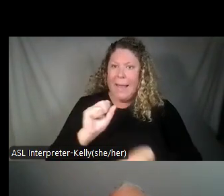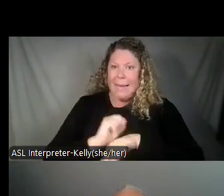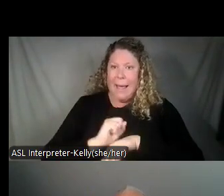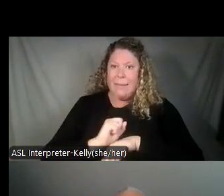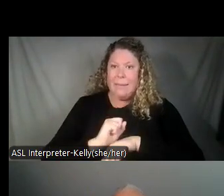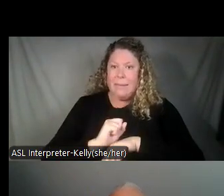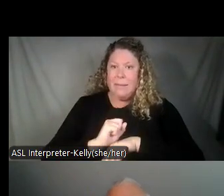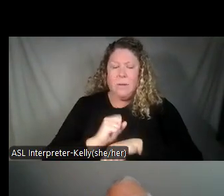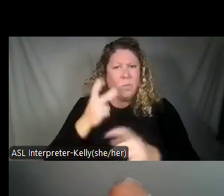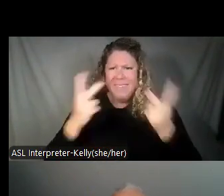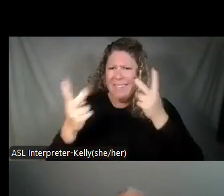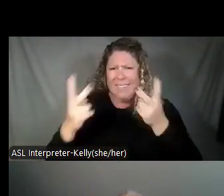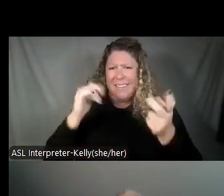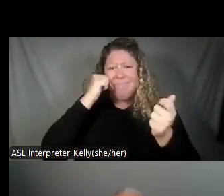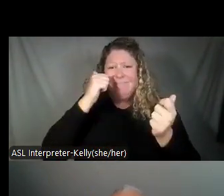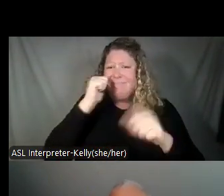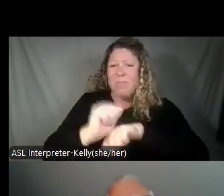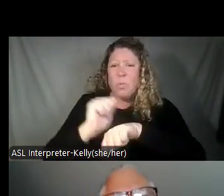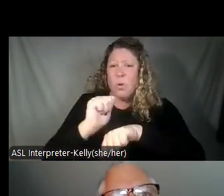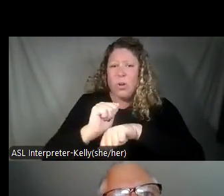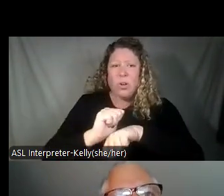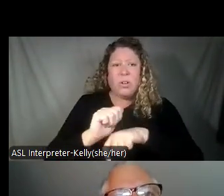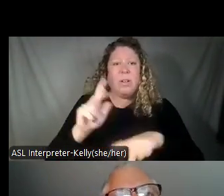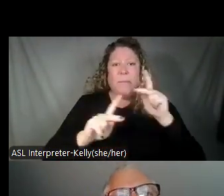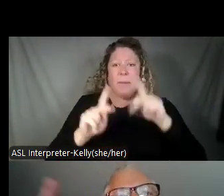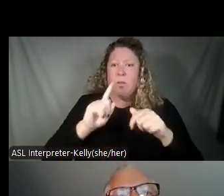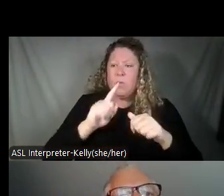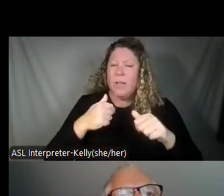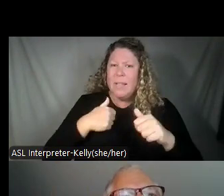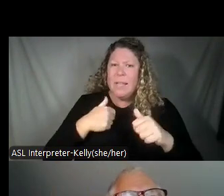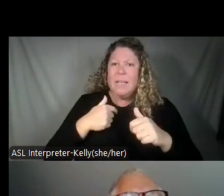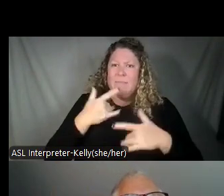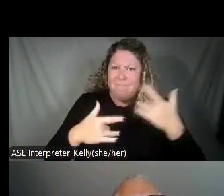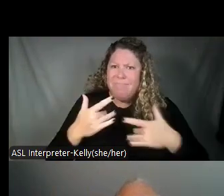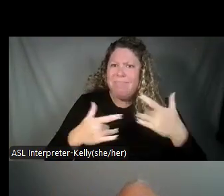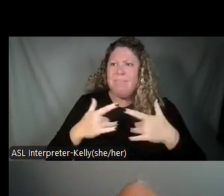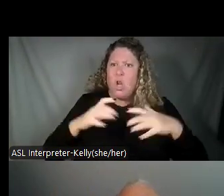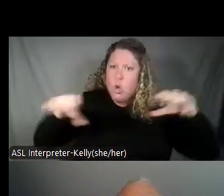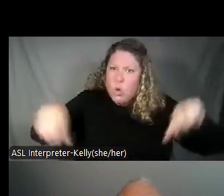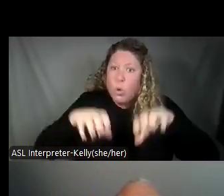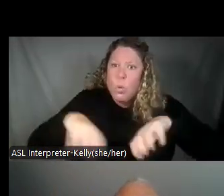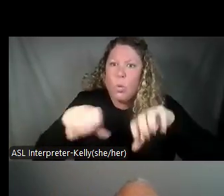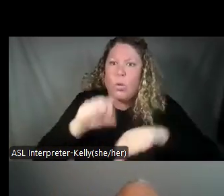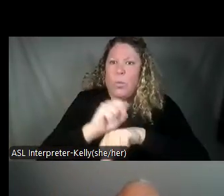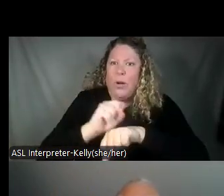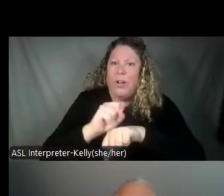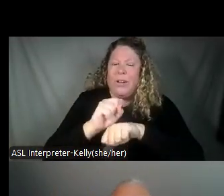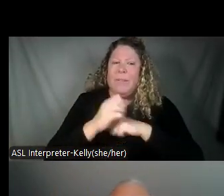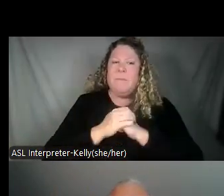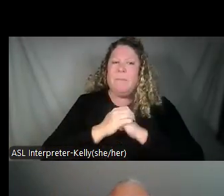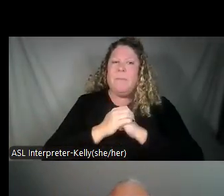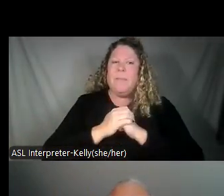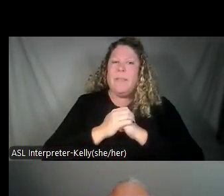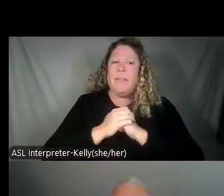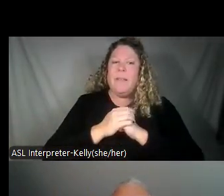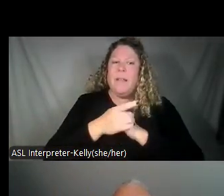work, that do the right, that are leaning into work, that are the action people. This is something that is encouraged